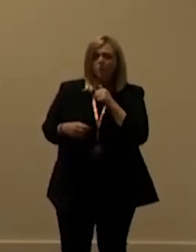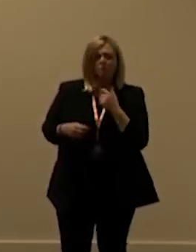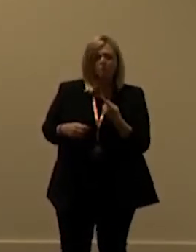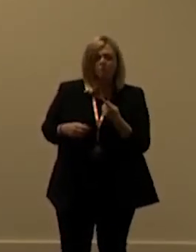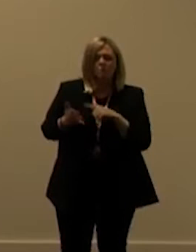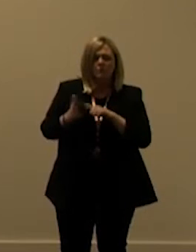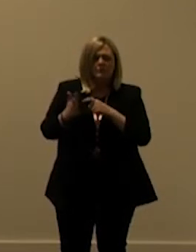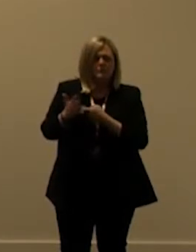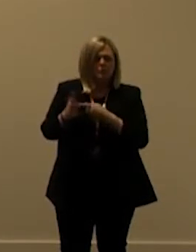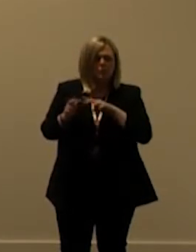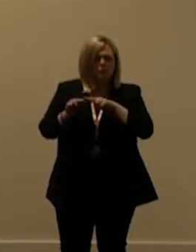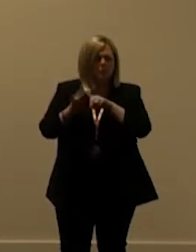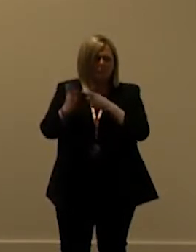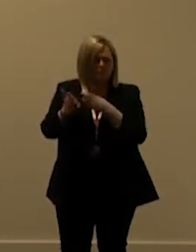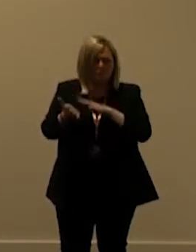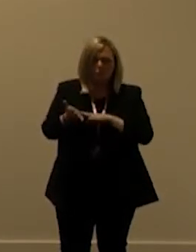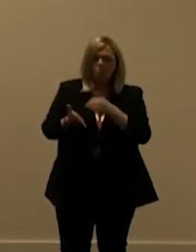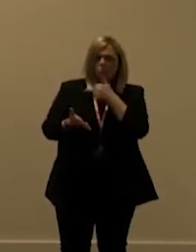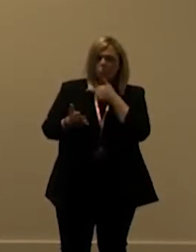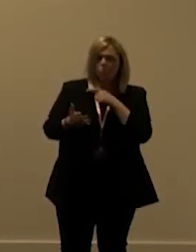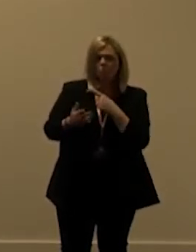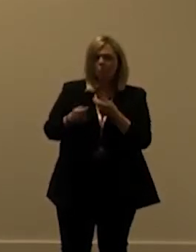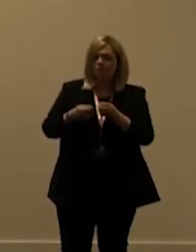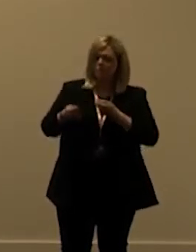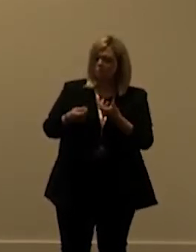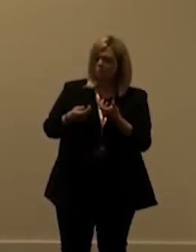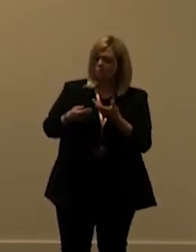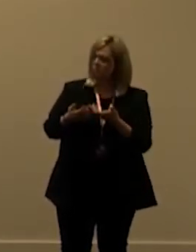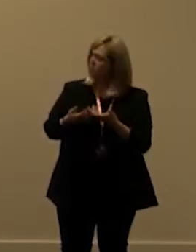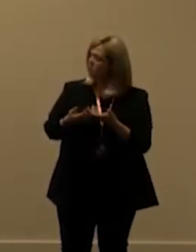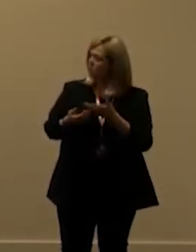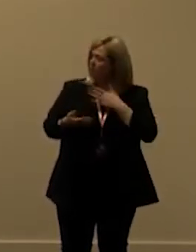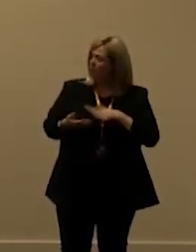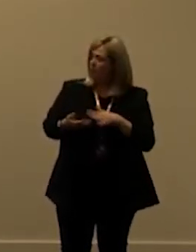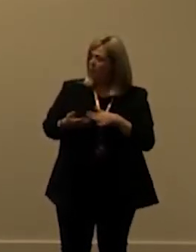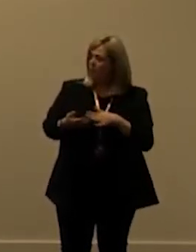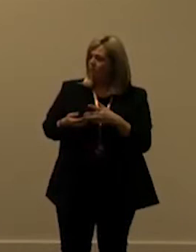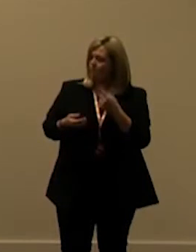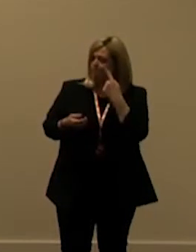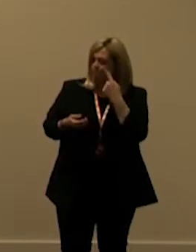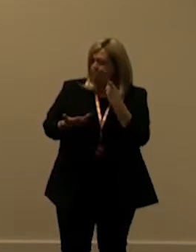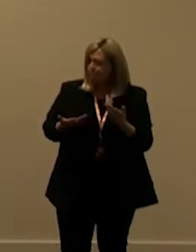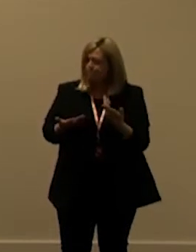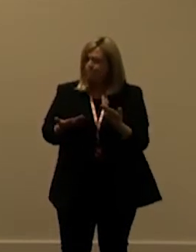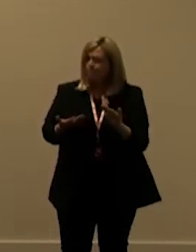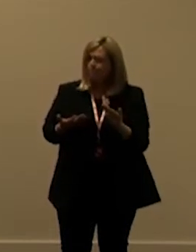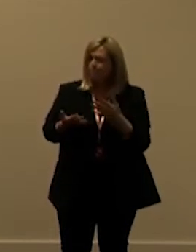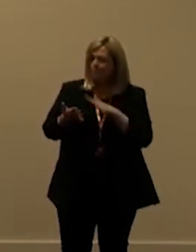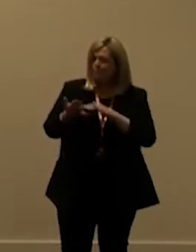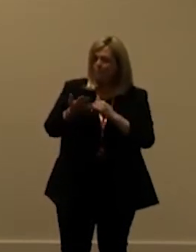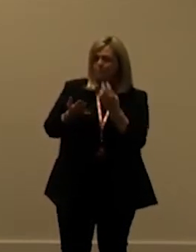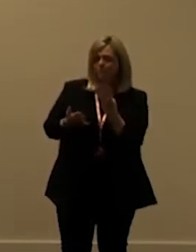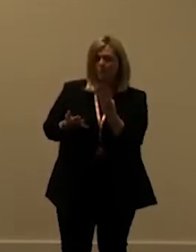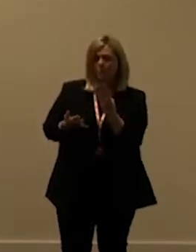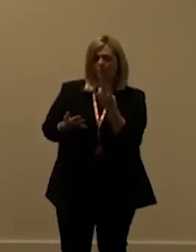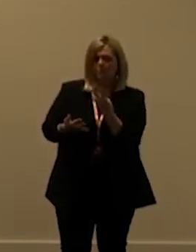Terraform. I use Ansible for configuration management. And for me, I wanted to take this and kind of apply this to Microsoft